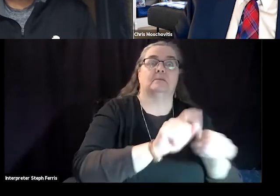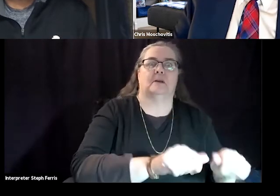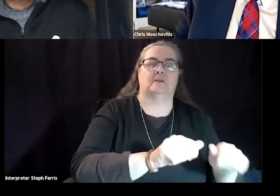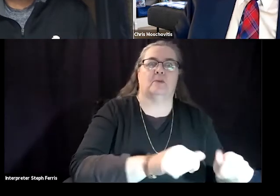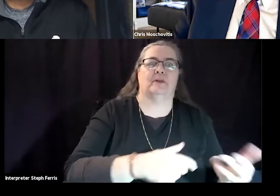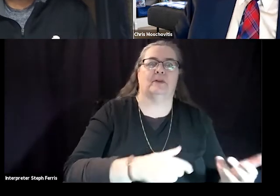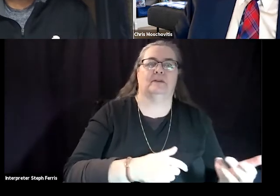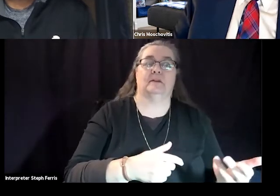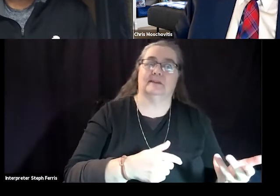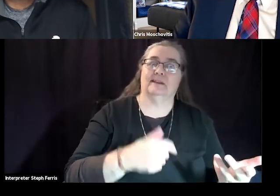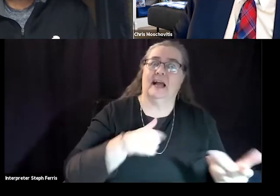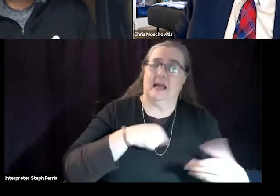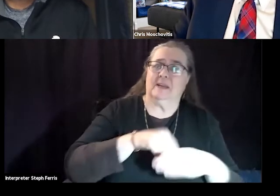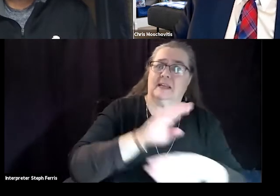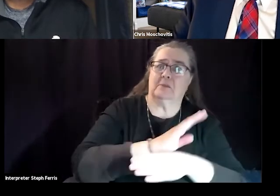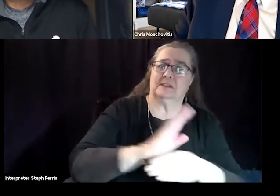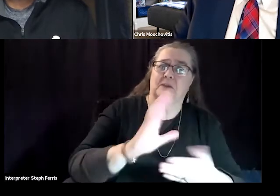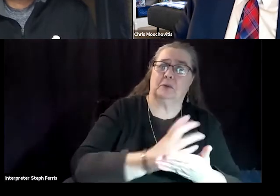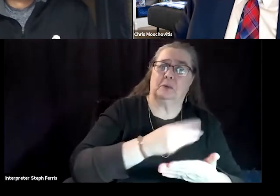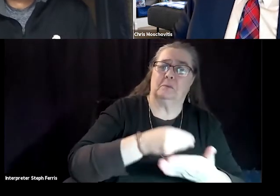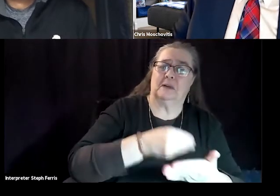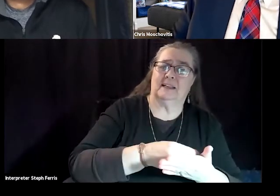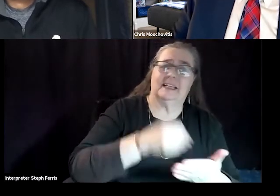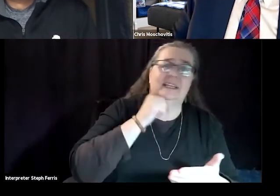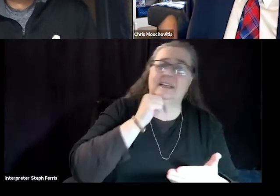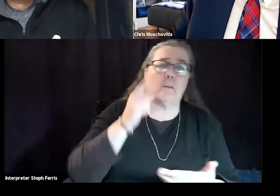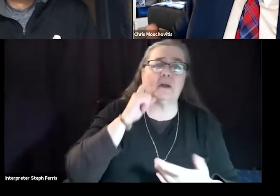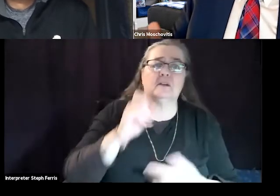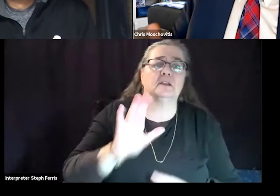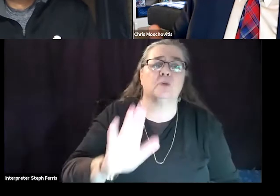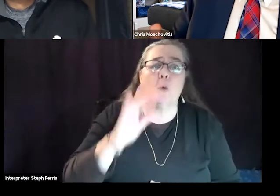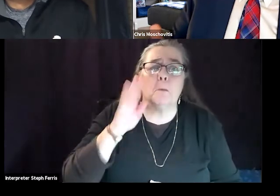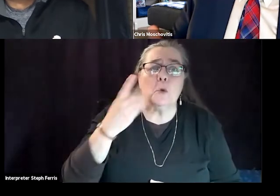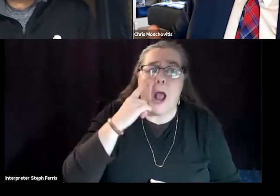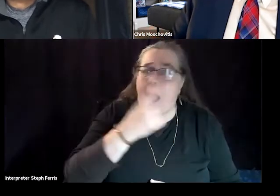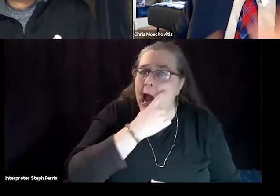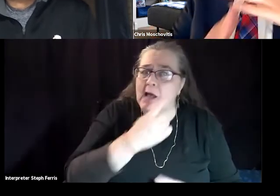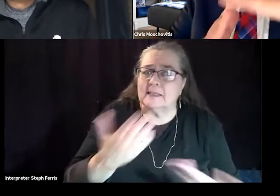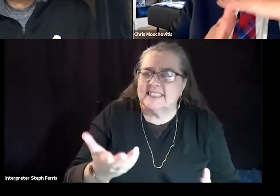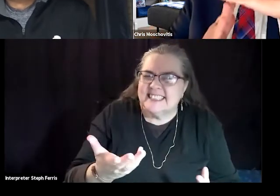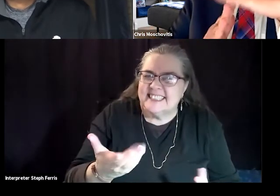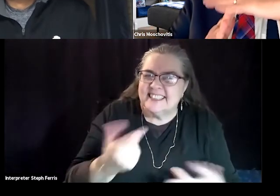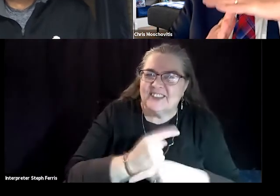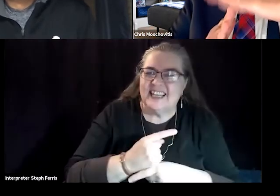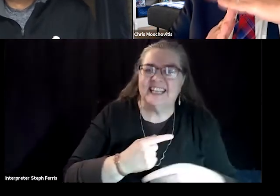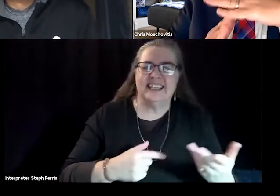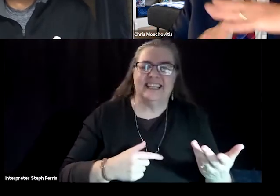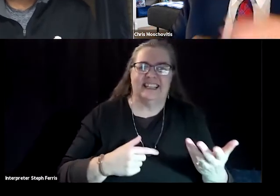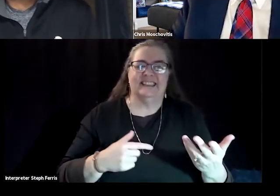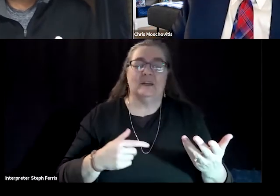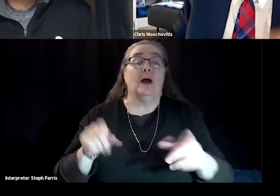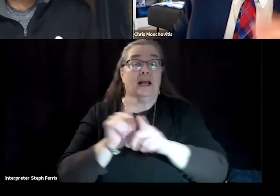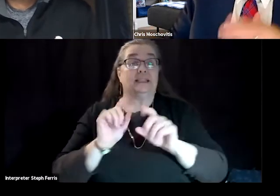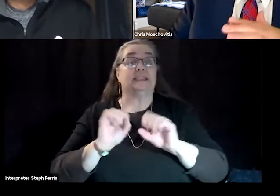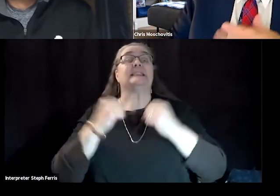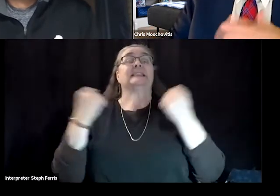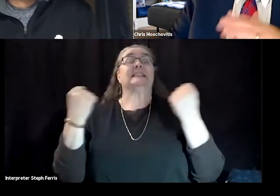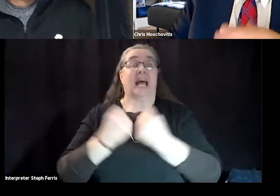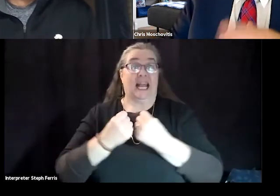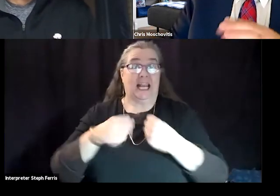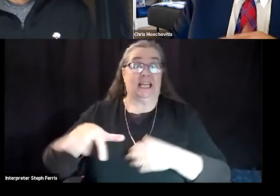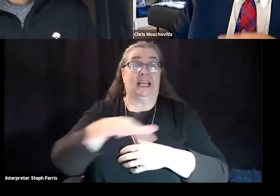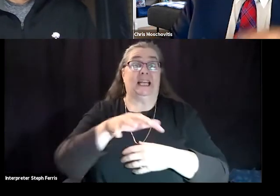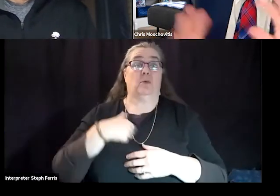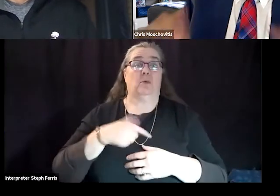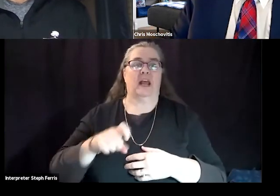the money. I'm not in business for your blue eyes. So we as a society have to come by and say, time out, time out. Yes, I get it. You're not here